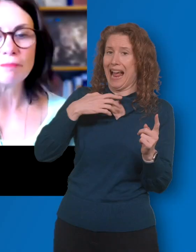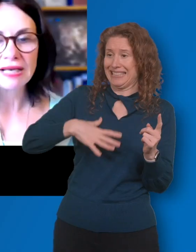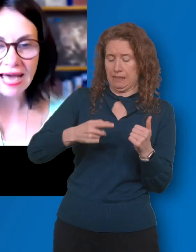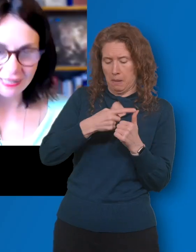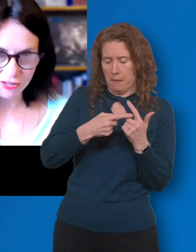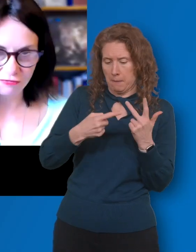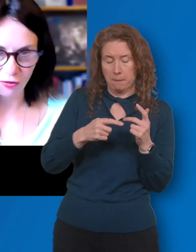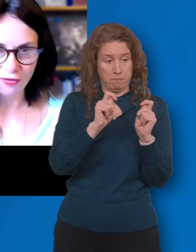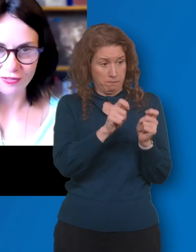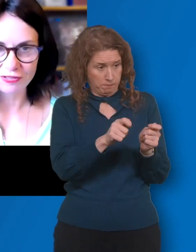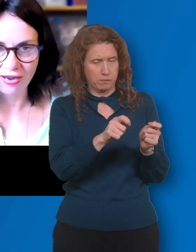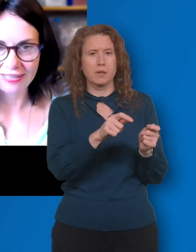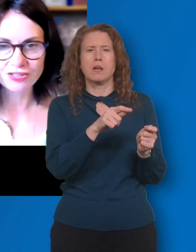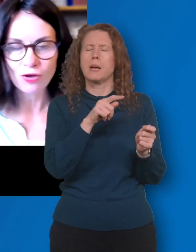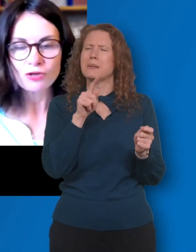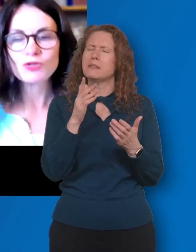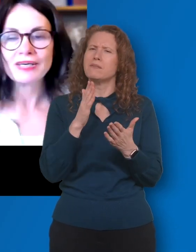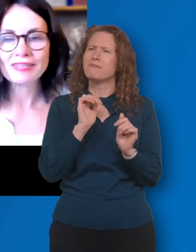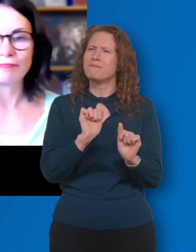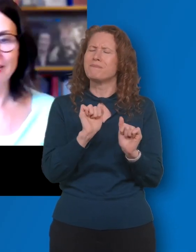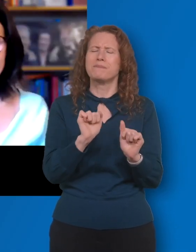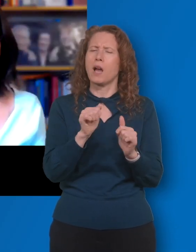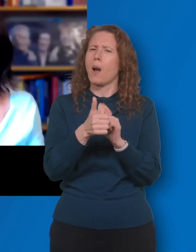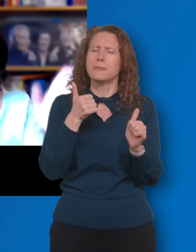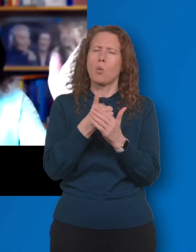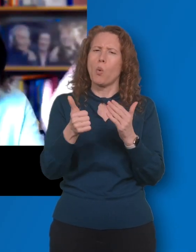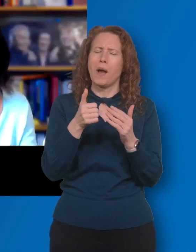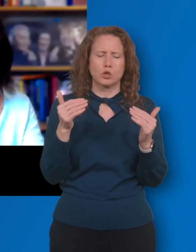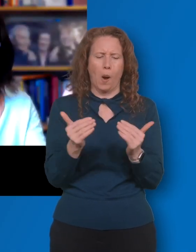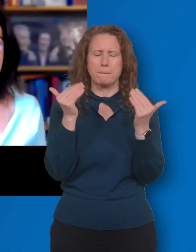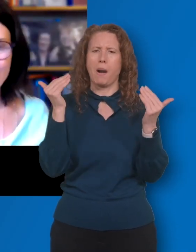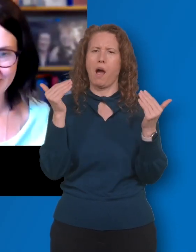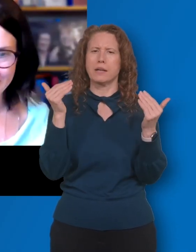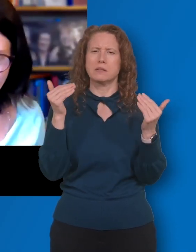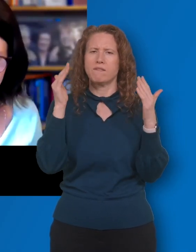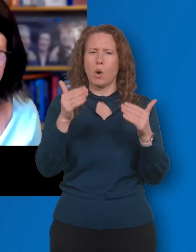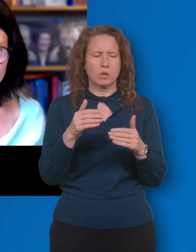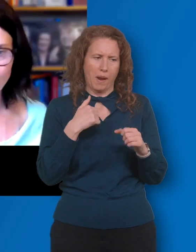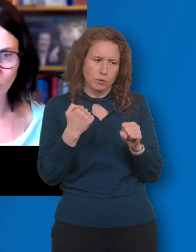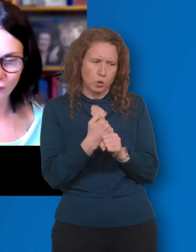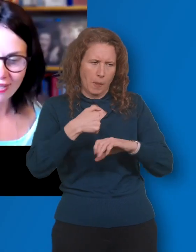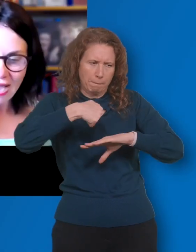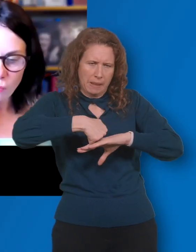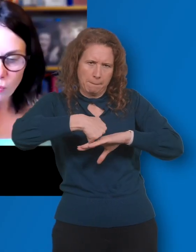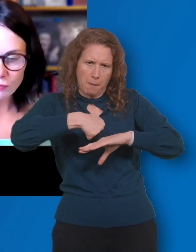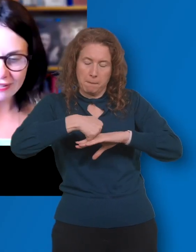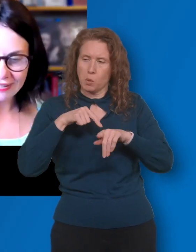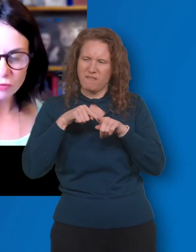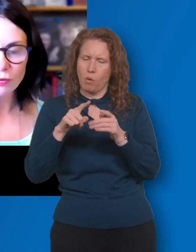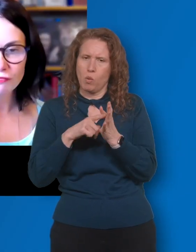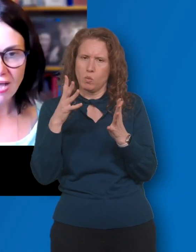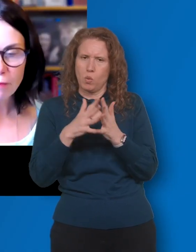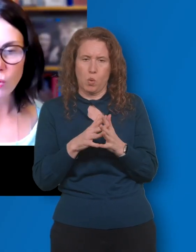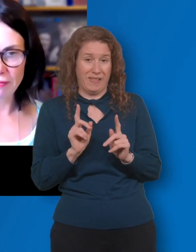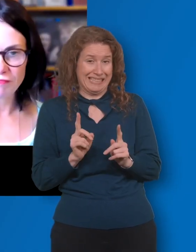very compliance focused, right? So doing the minimum so that you actually stay within the bounds of the law. What we need